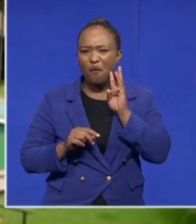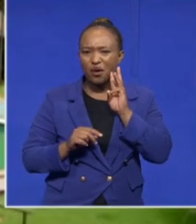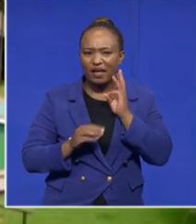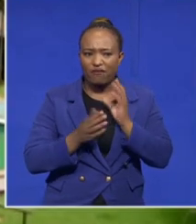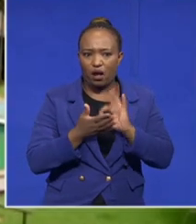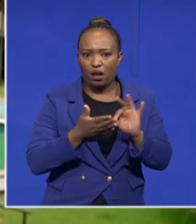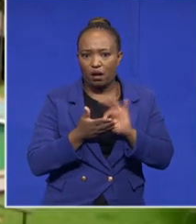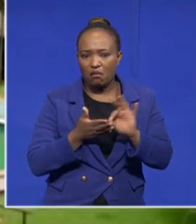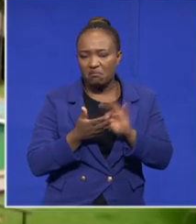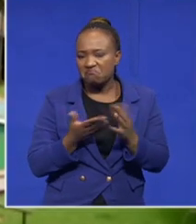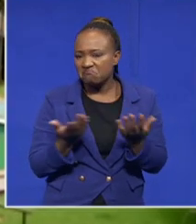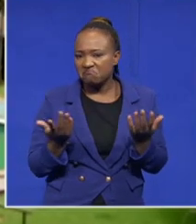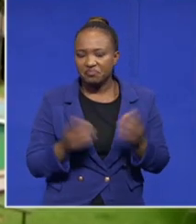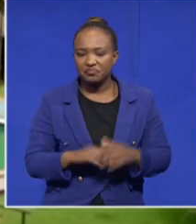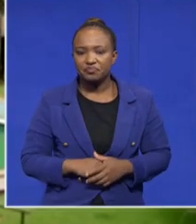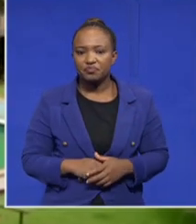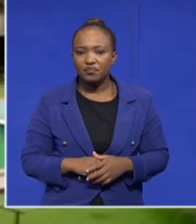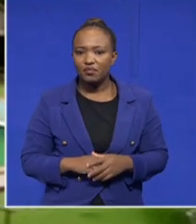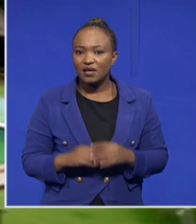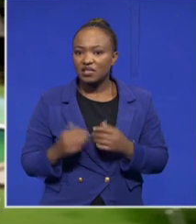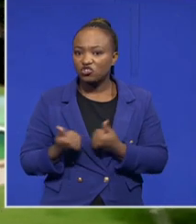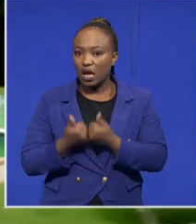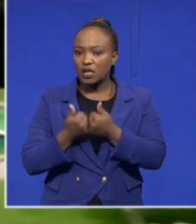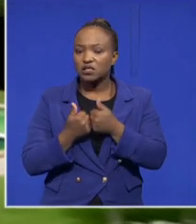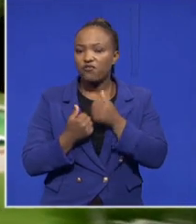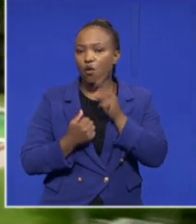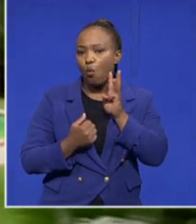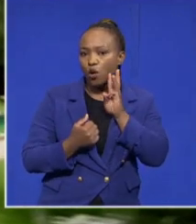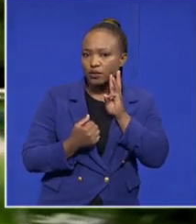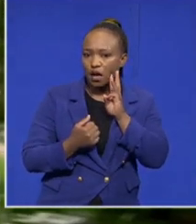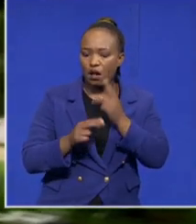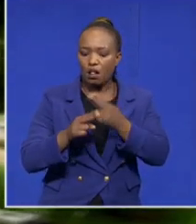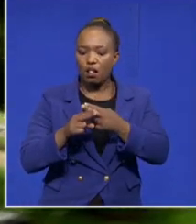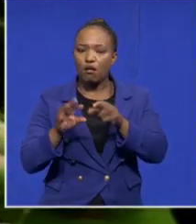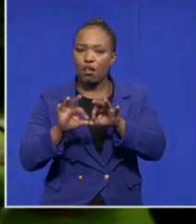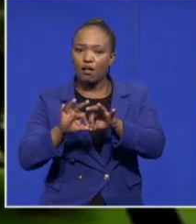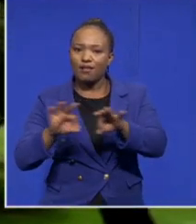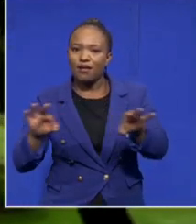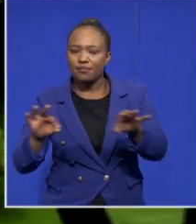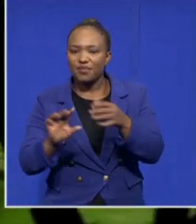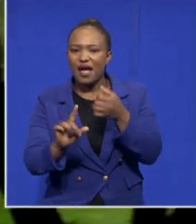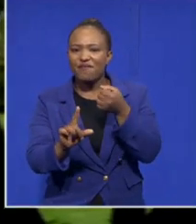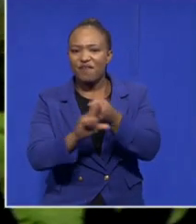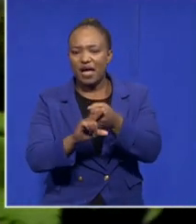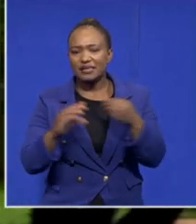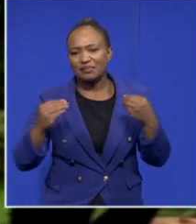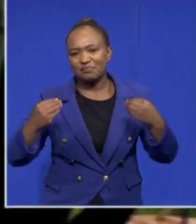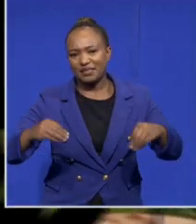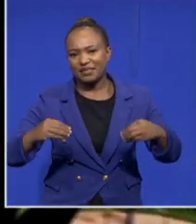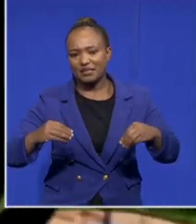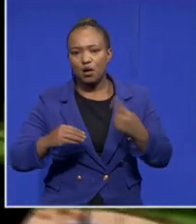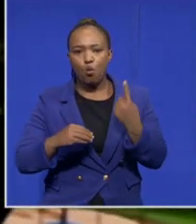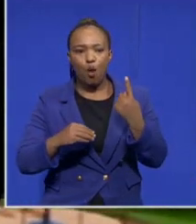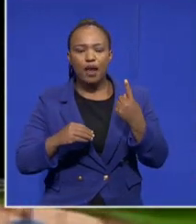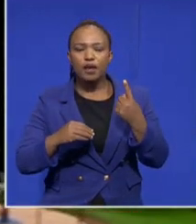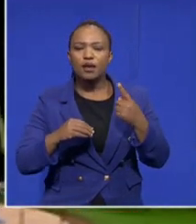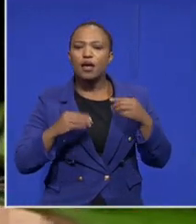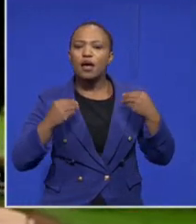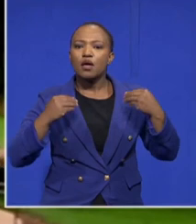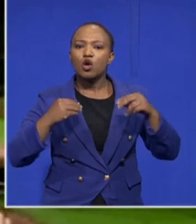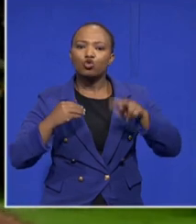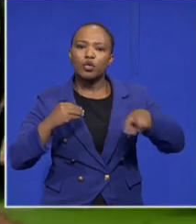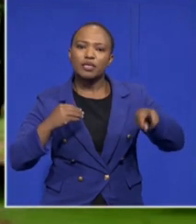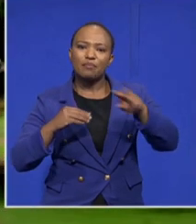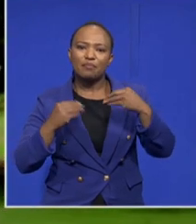Meanwhile, water challenges and sewage spillages have affected businesses. One local tourism establishment has decided